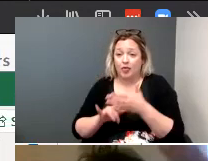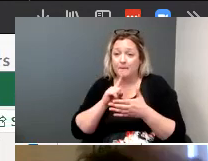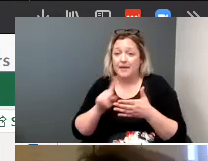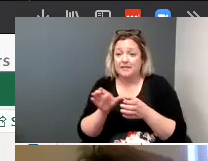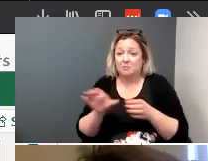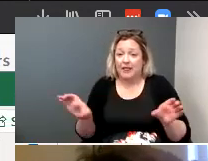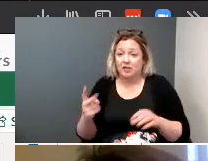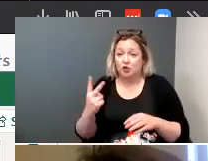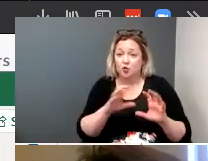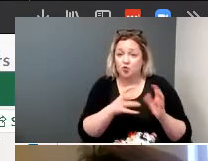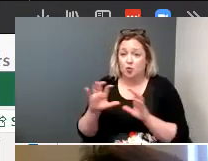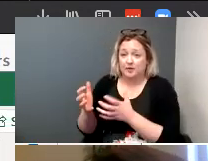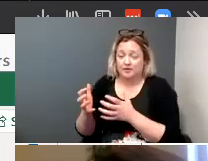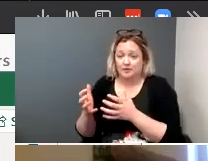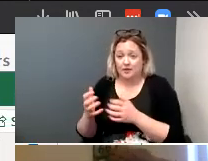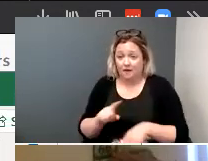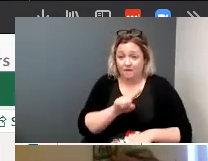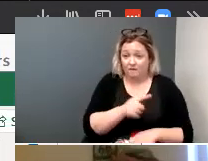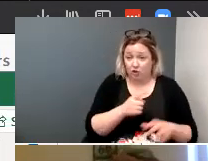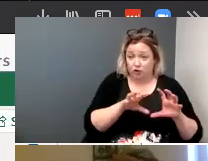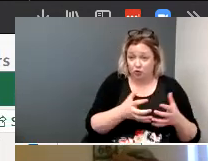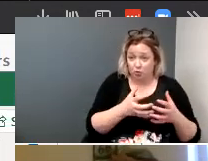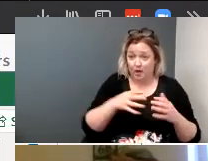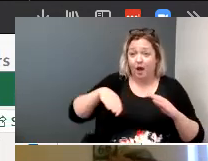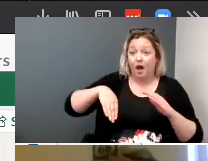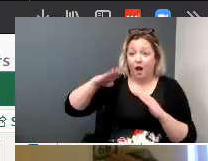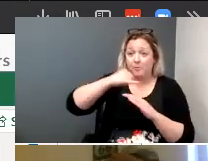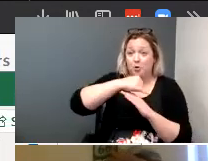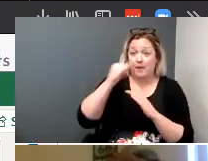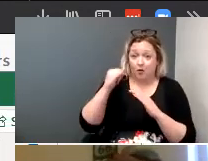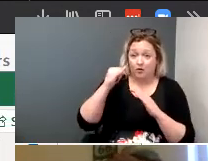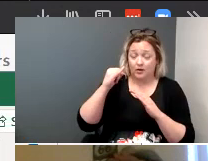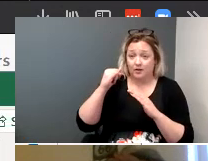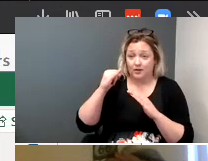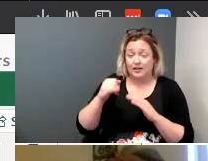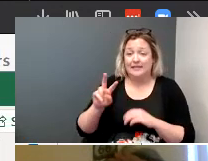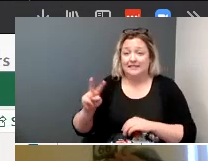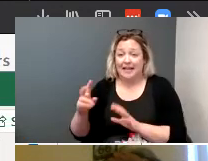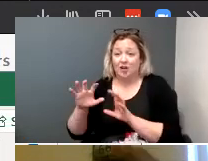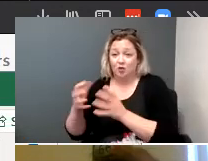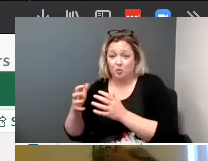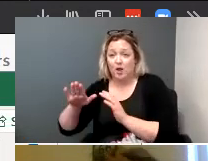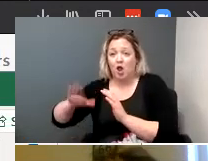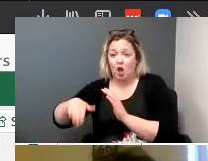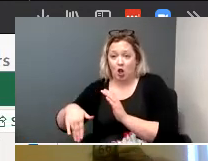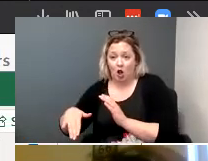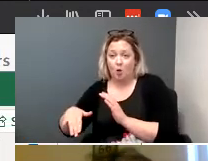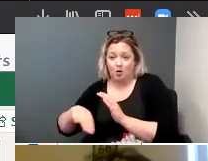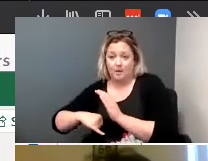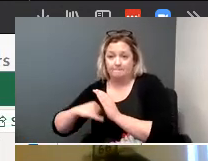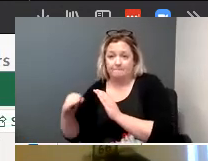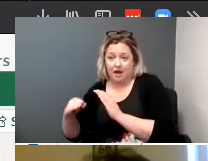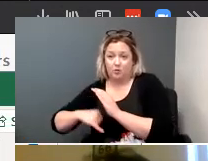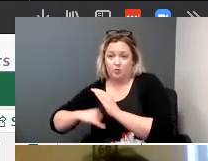your upper bound, that is big O of n, and the lower bound is your lower bound, that is omega of n, big omega of n.